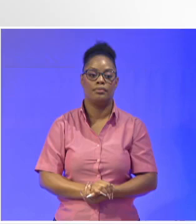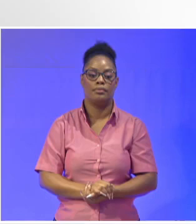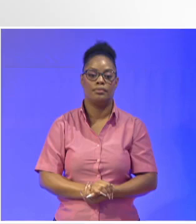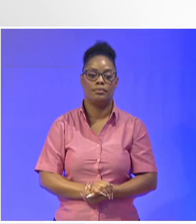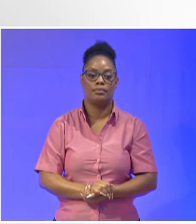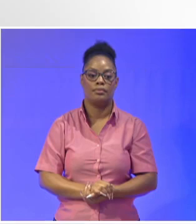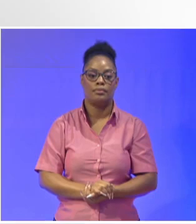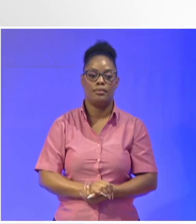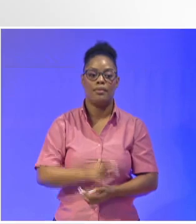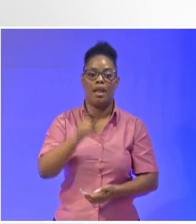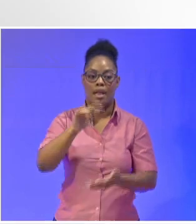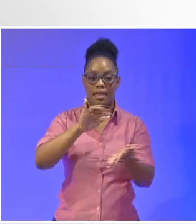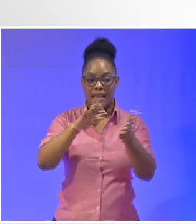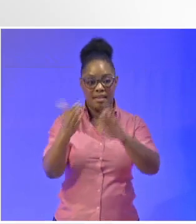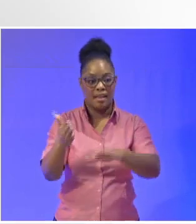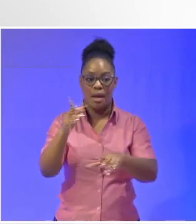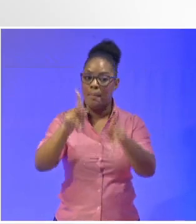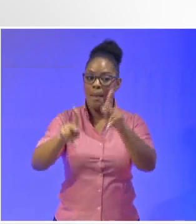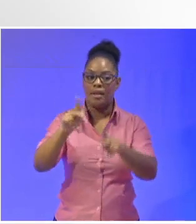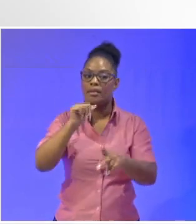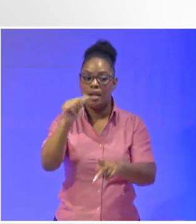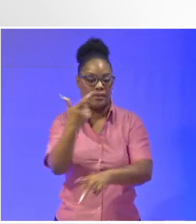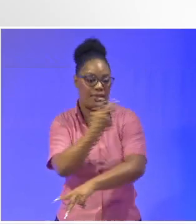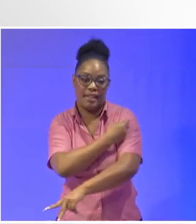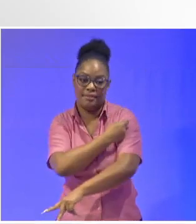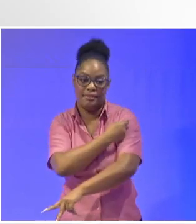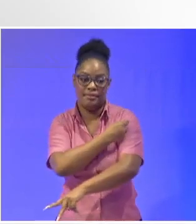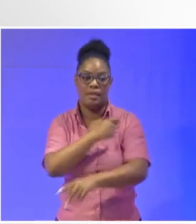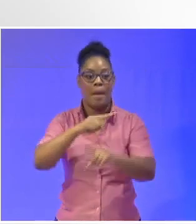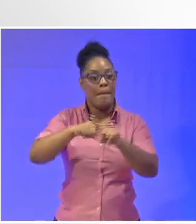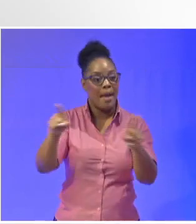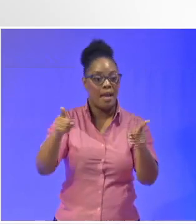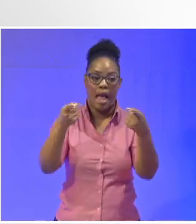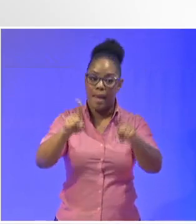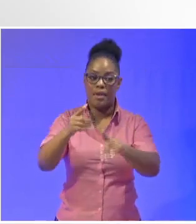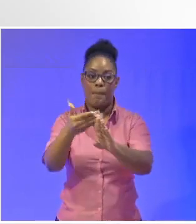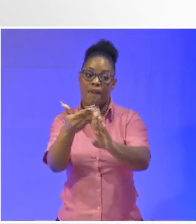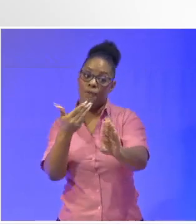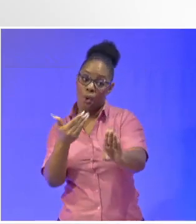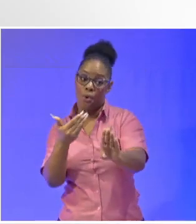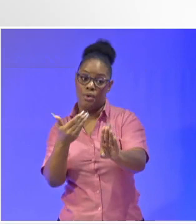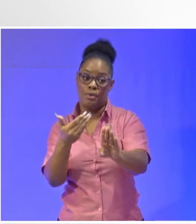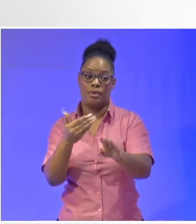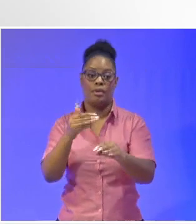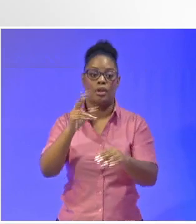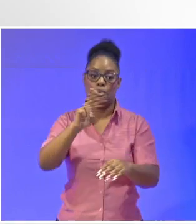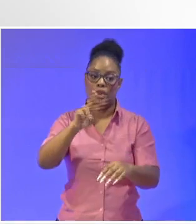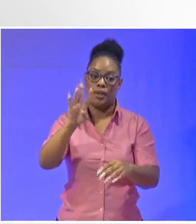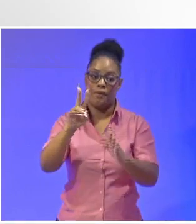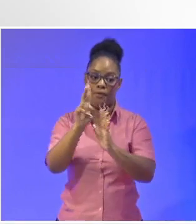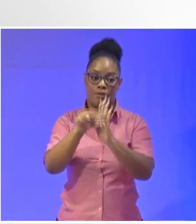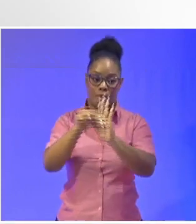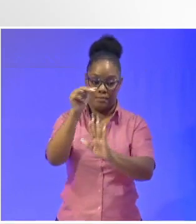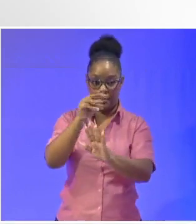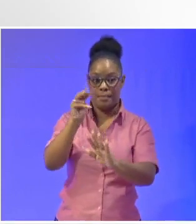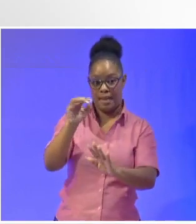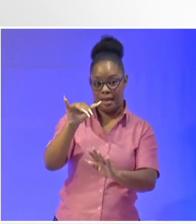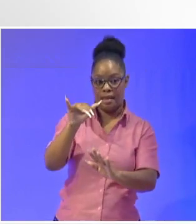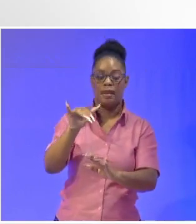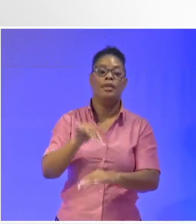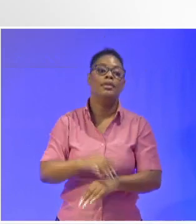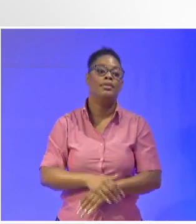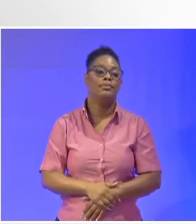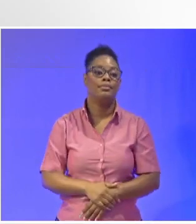in persons unvaccinated as well, but occurred prior to 24th of May when we had our first cohort of fully vaccinated people in the